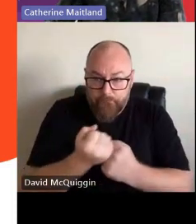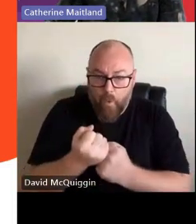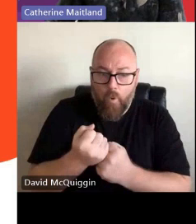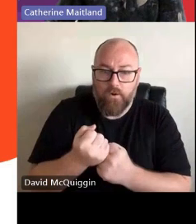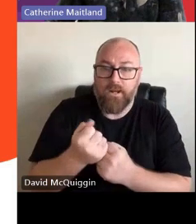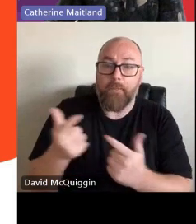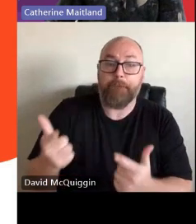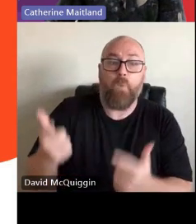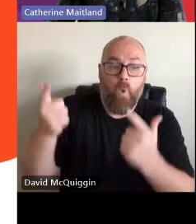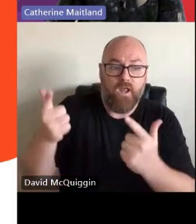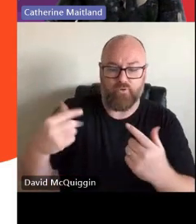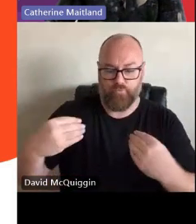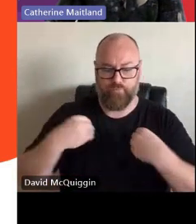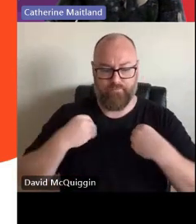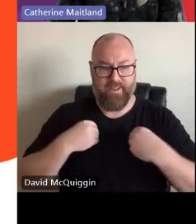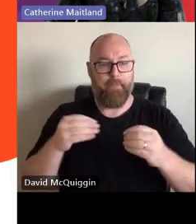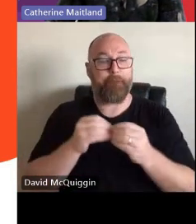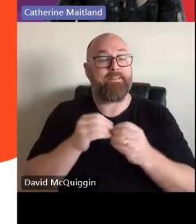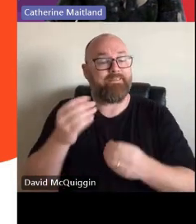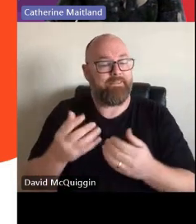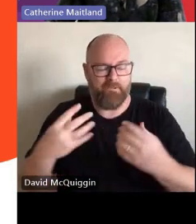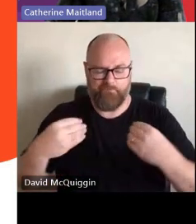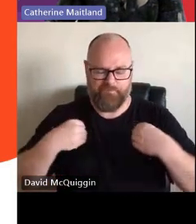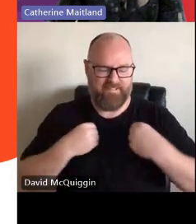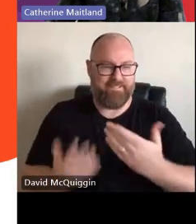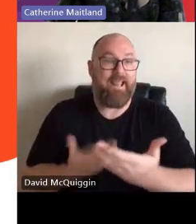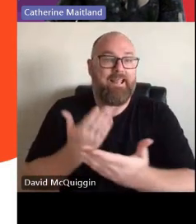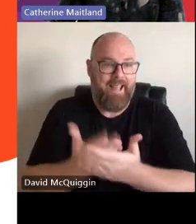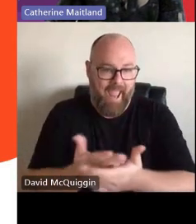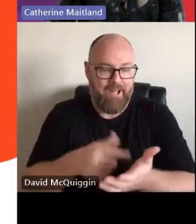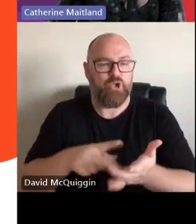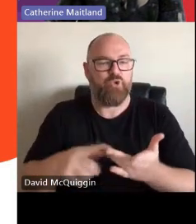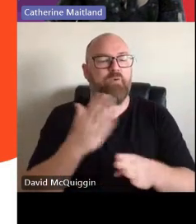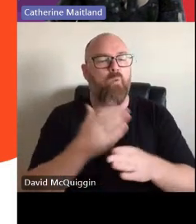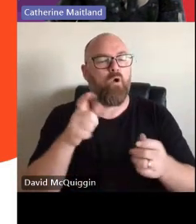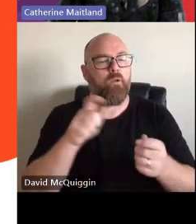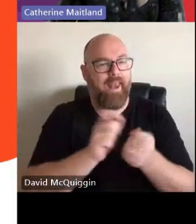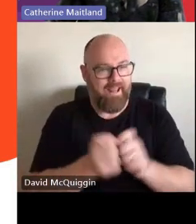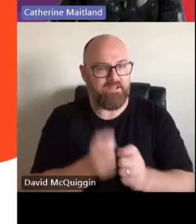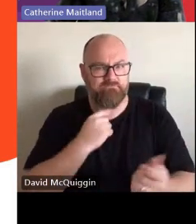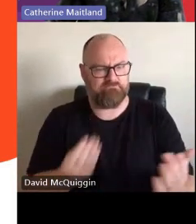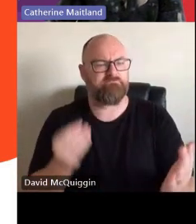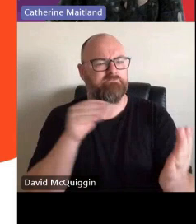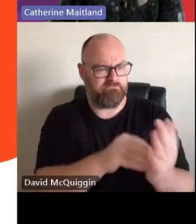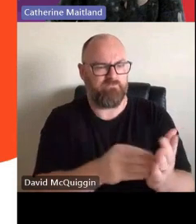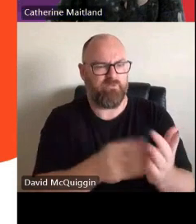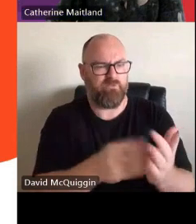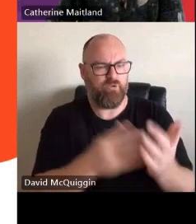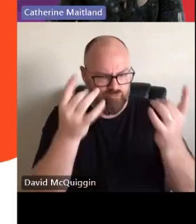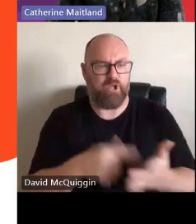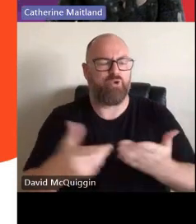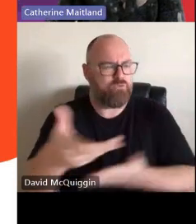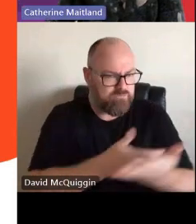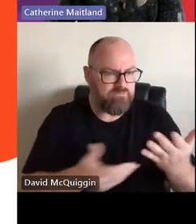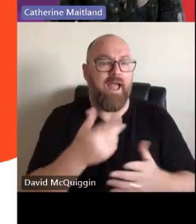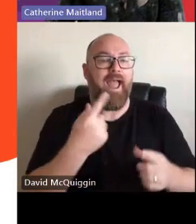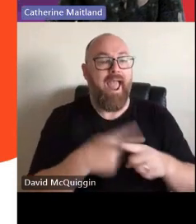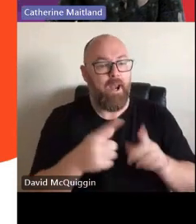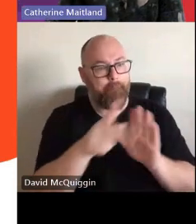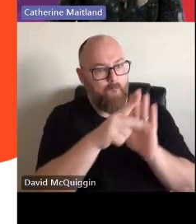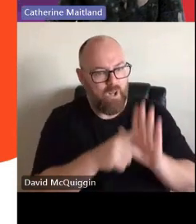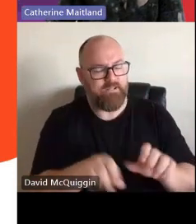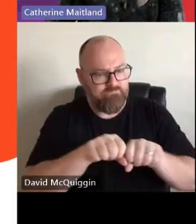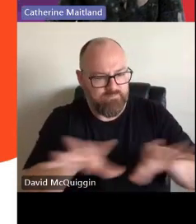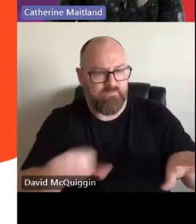case to get workplace adjustments on the agenda and workplace adjustments policies in the workplace. The